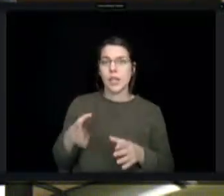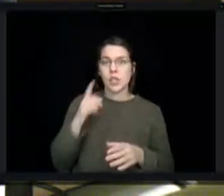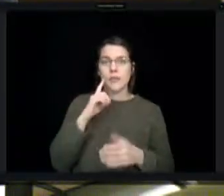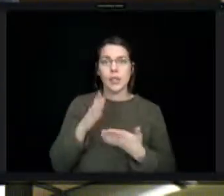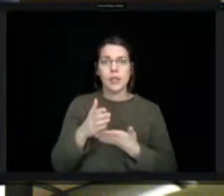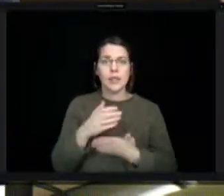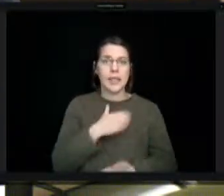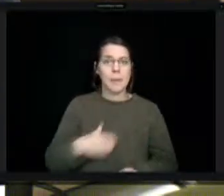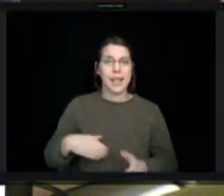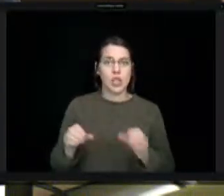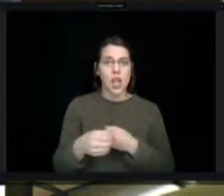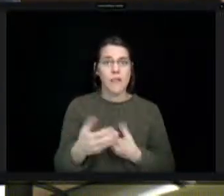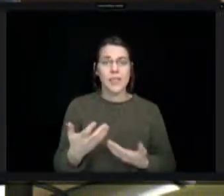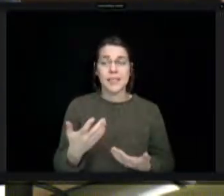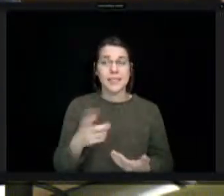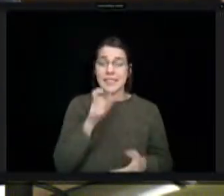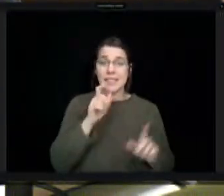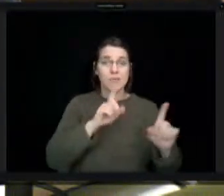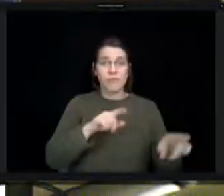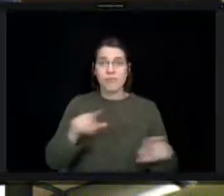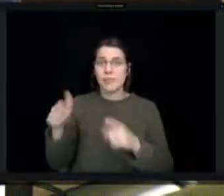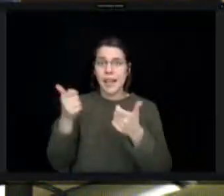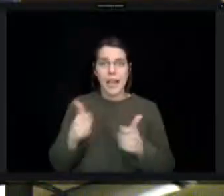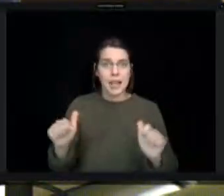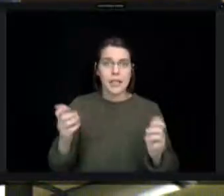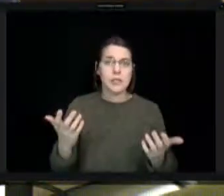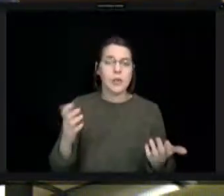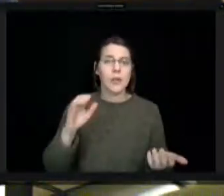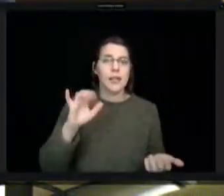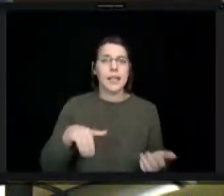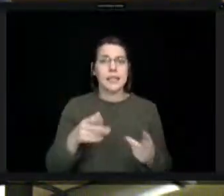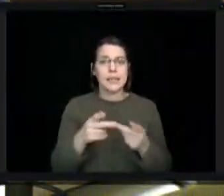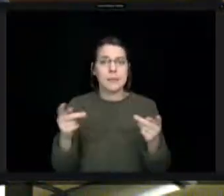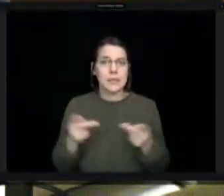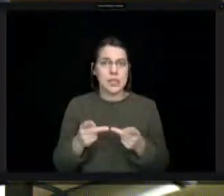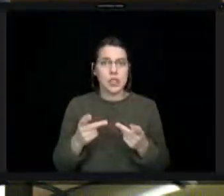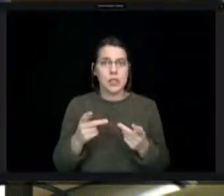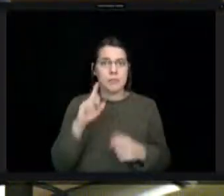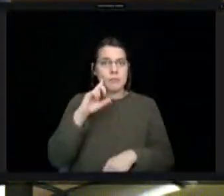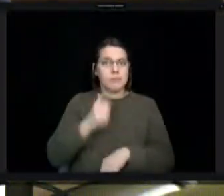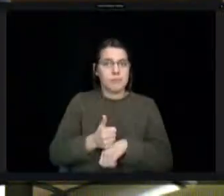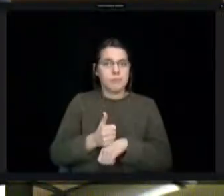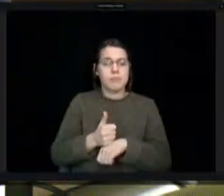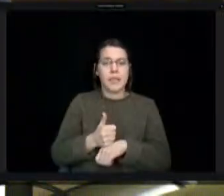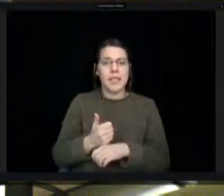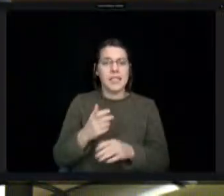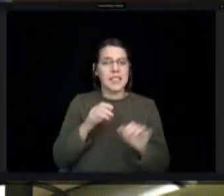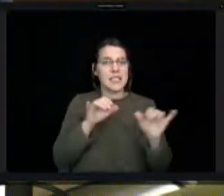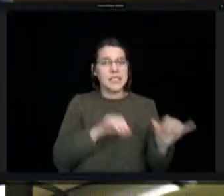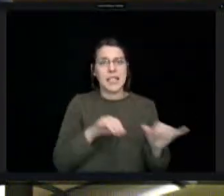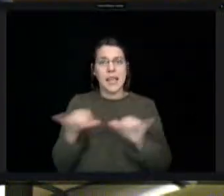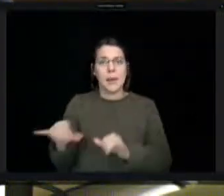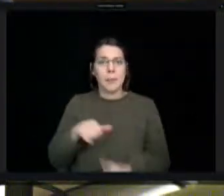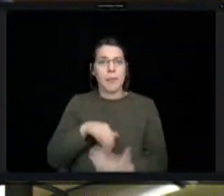So we've taken the position that is the same approach here. So I would not say it's indicative of any